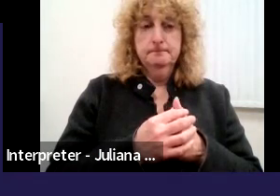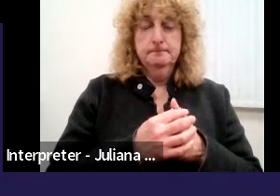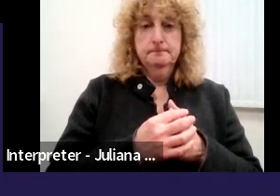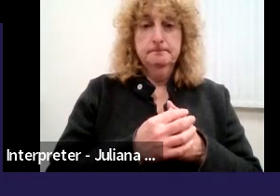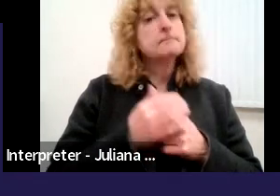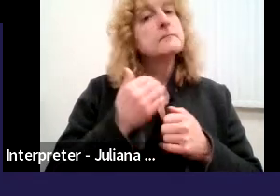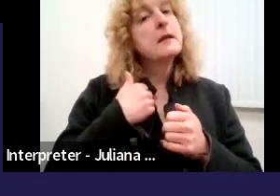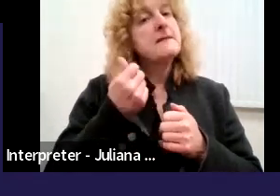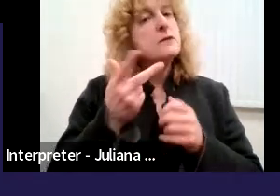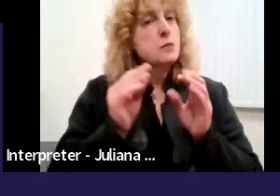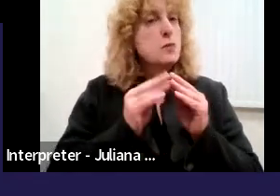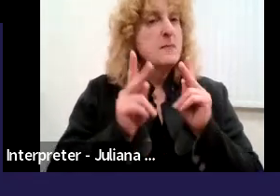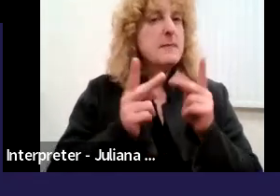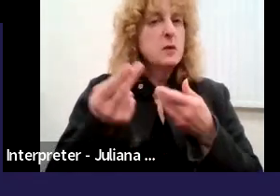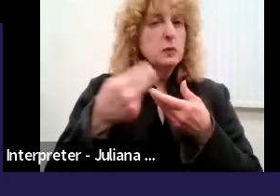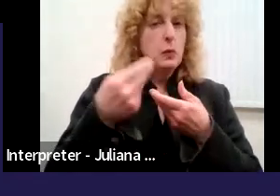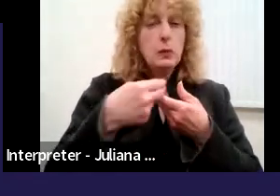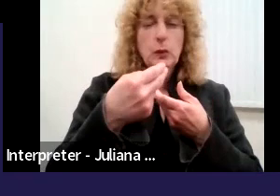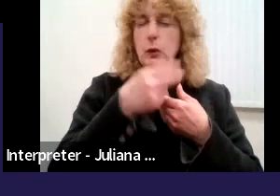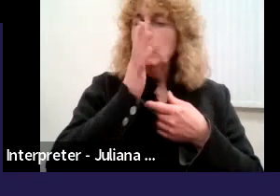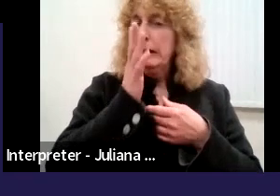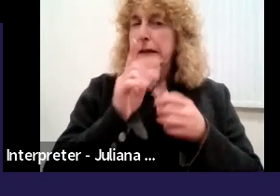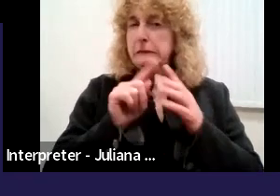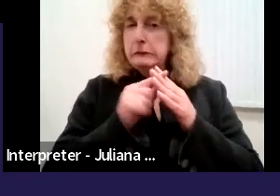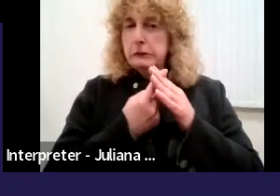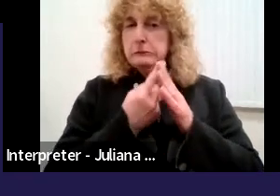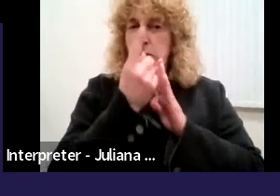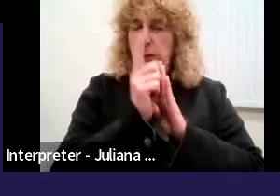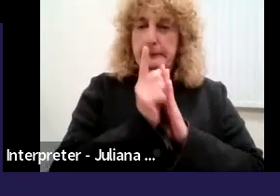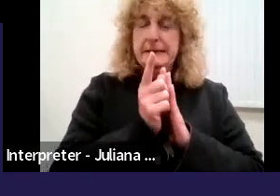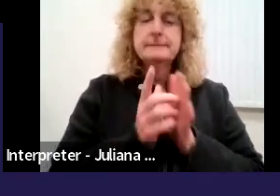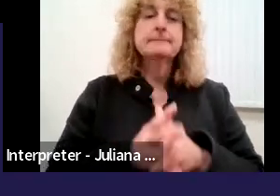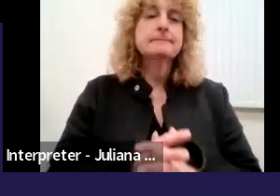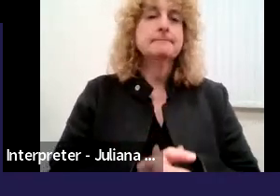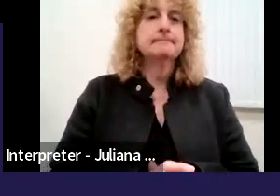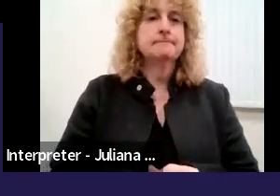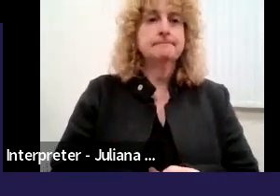I have a couple more people joining, so we'll be starting in just 1 minute.